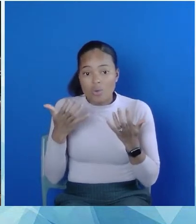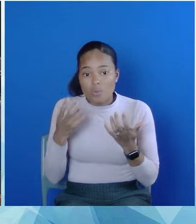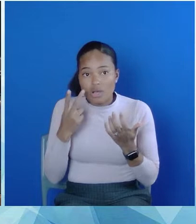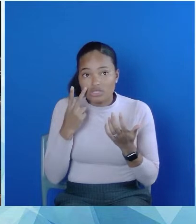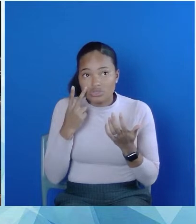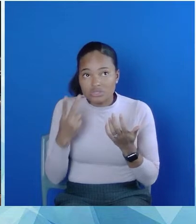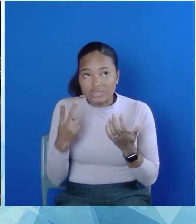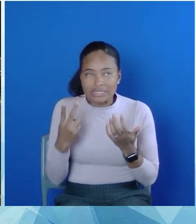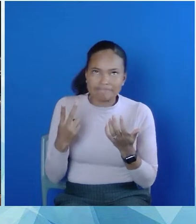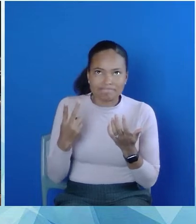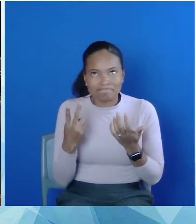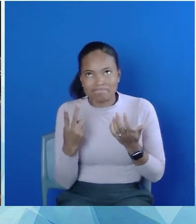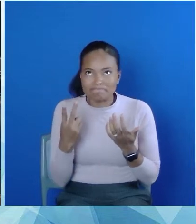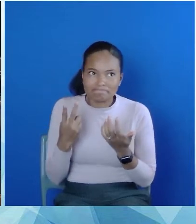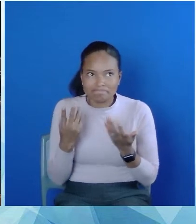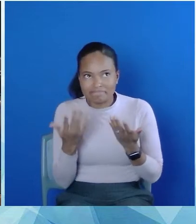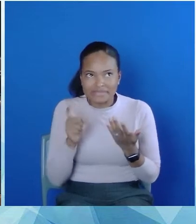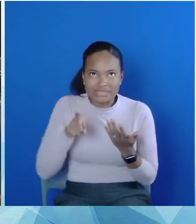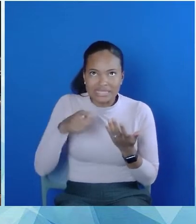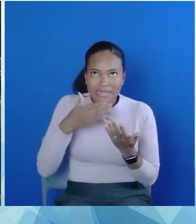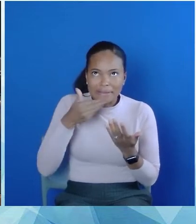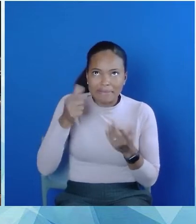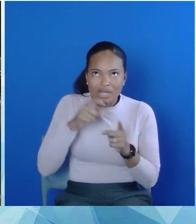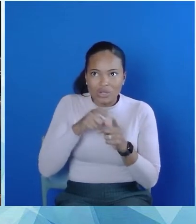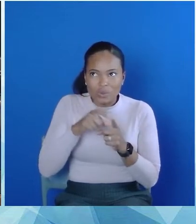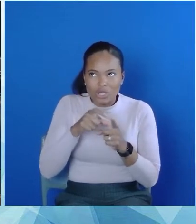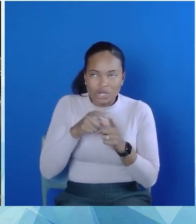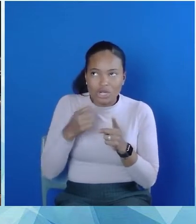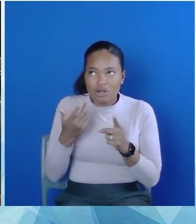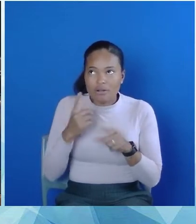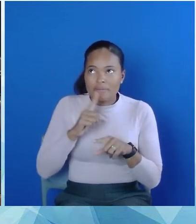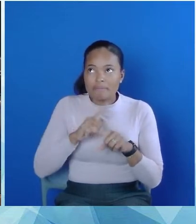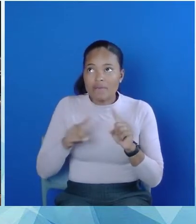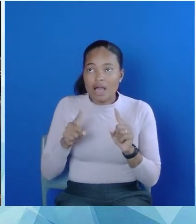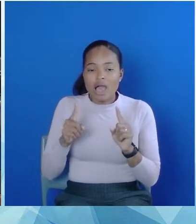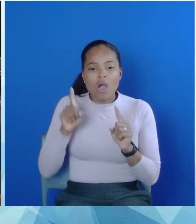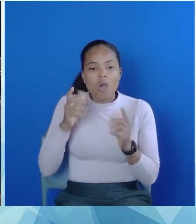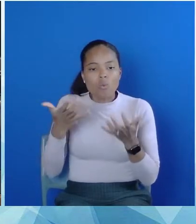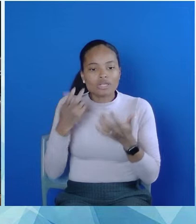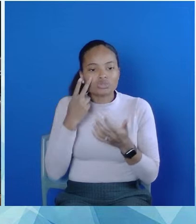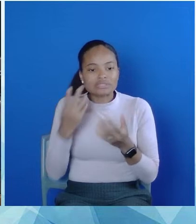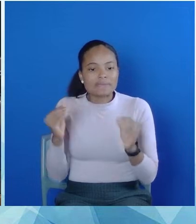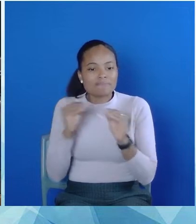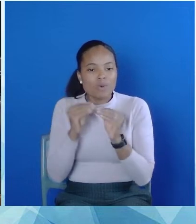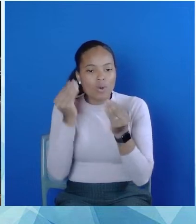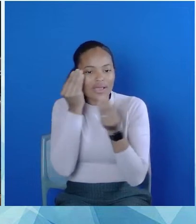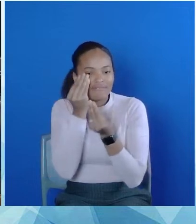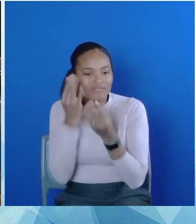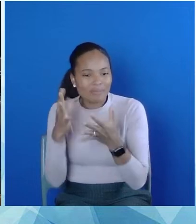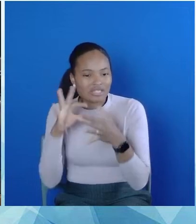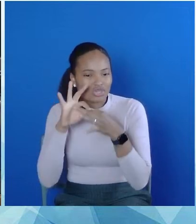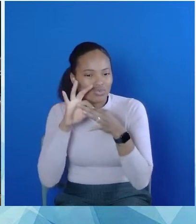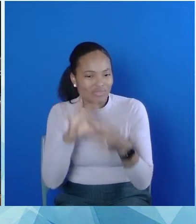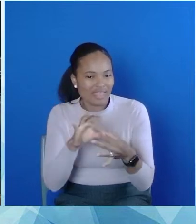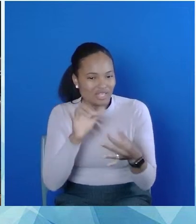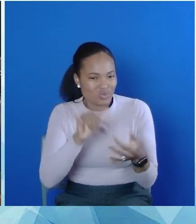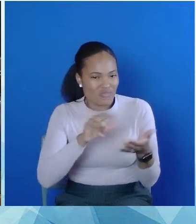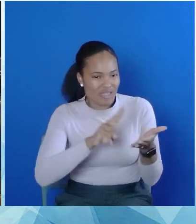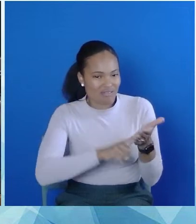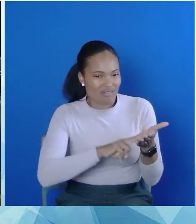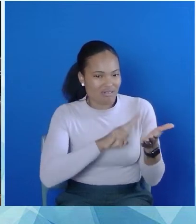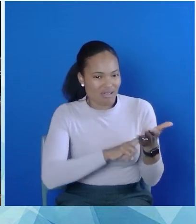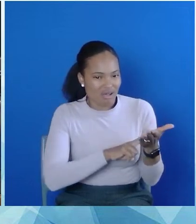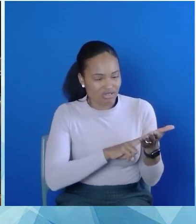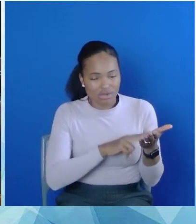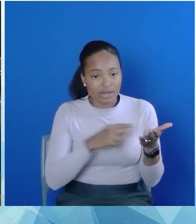lack of a better word, more information in regards to those contracts. I don't know that that is something that we